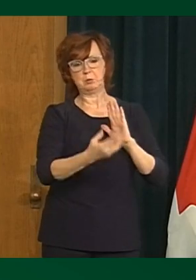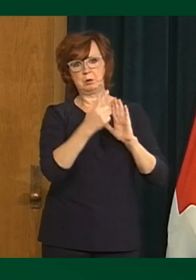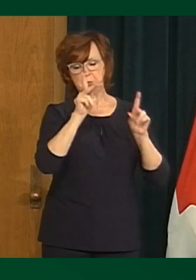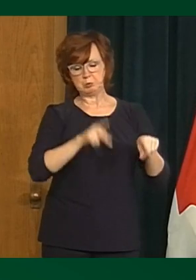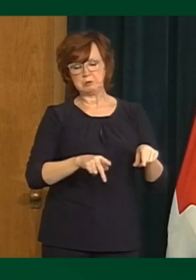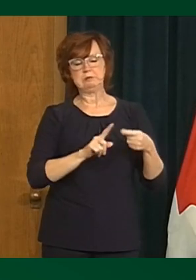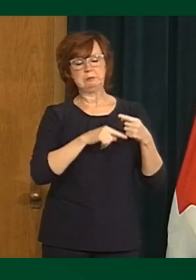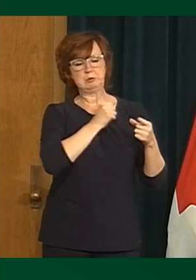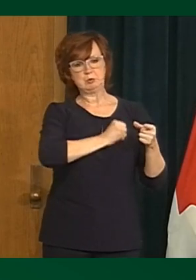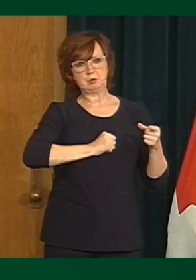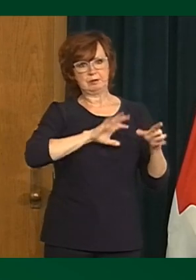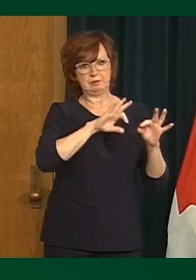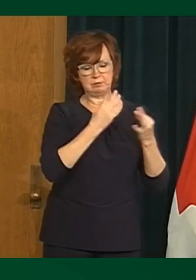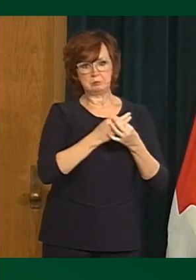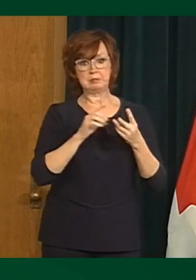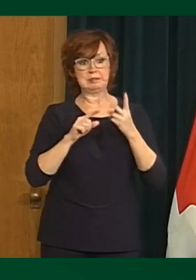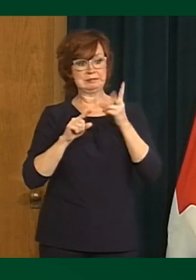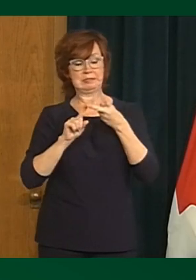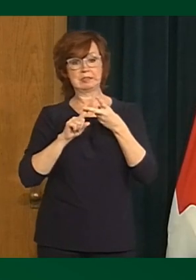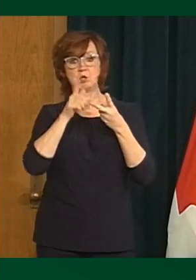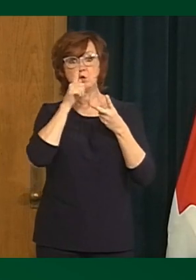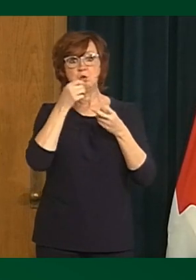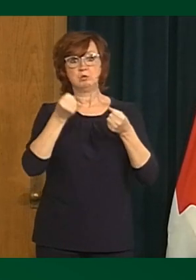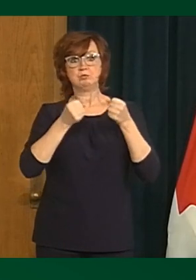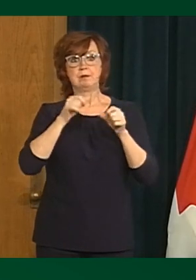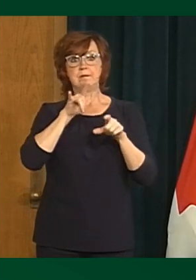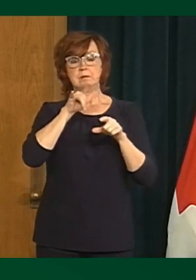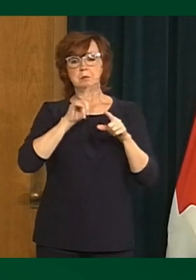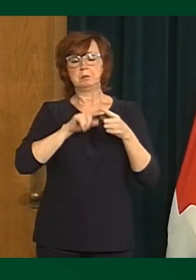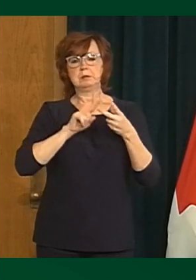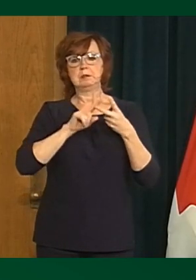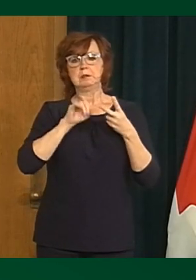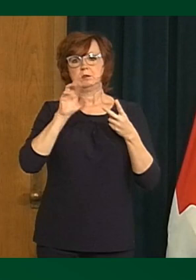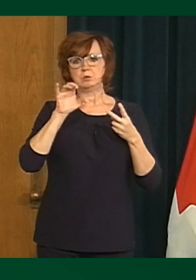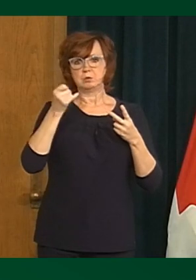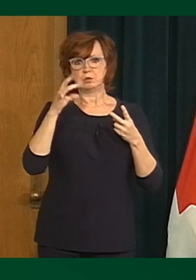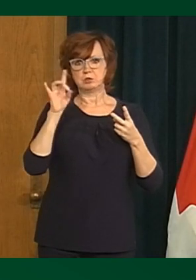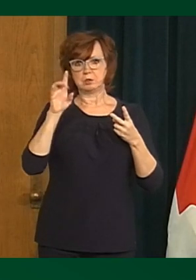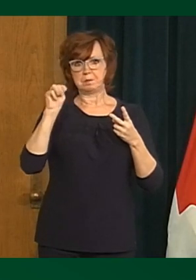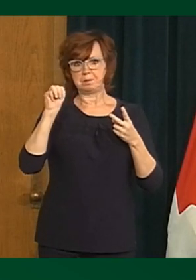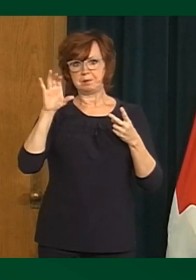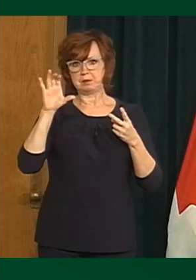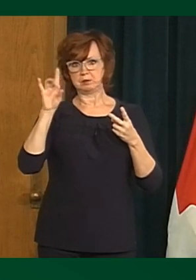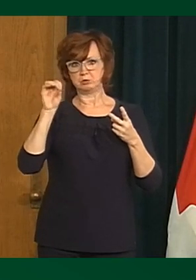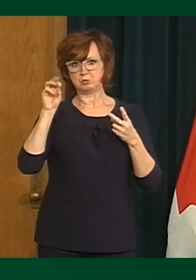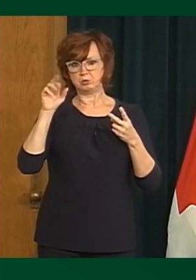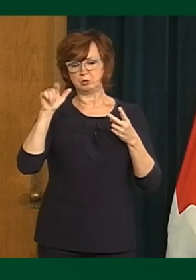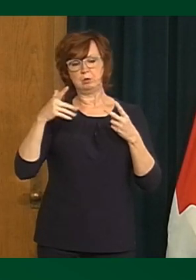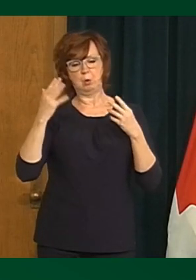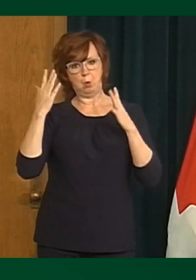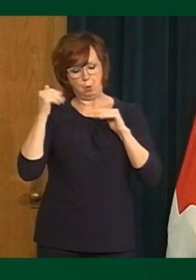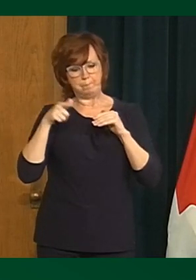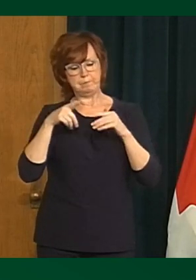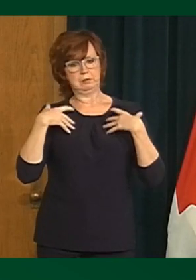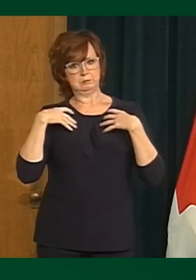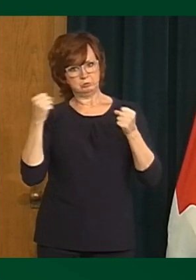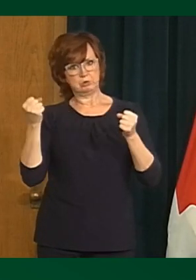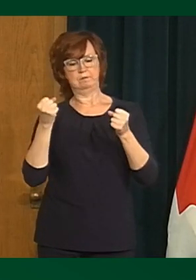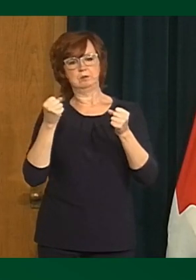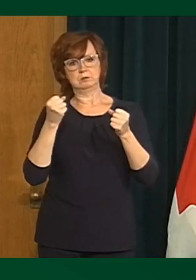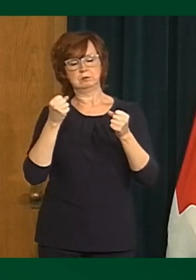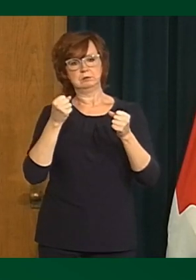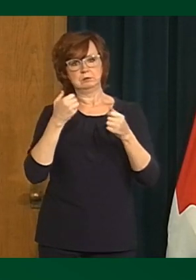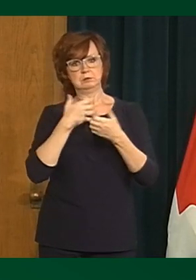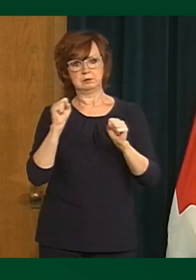McDougall. I'd also take this opportunity to thank our volunteer and our local fire persons on